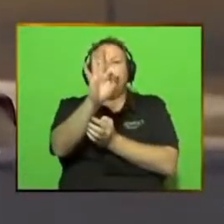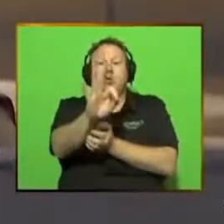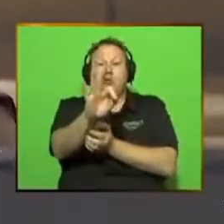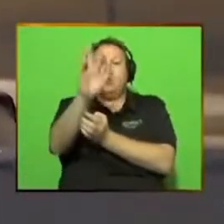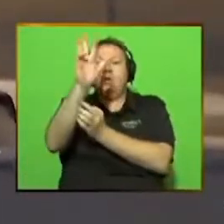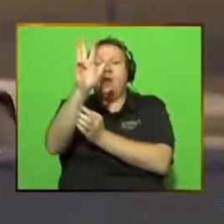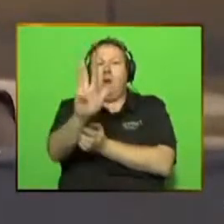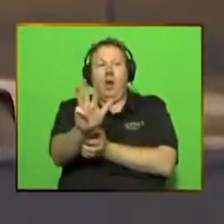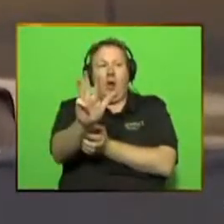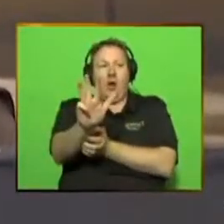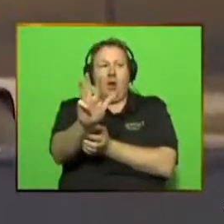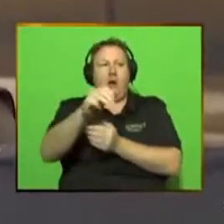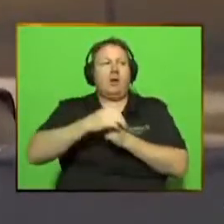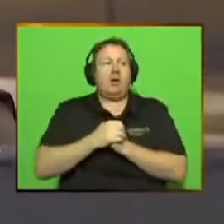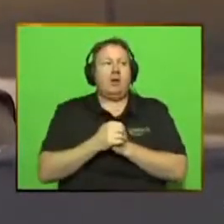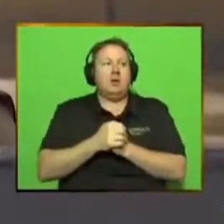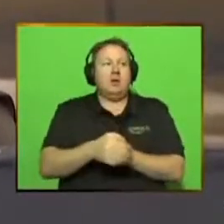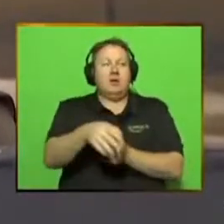339.